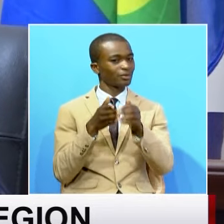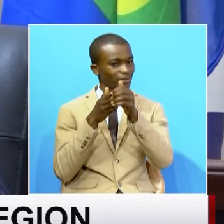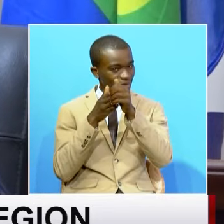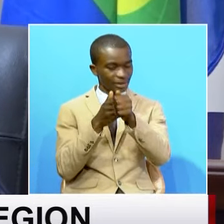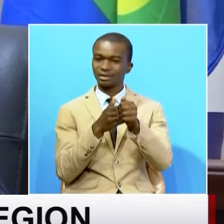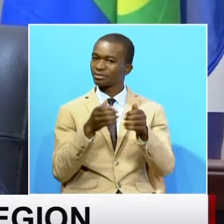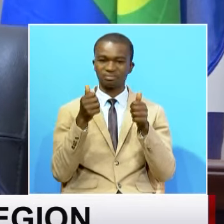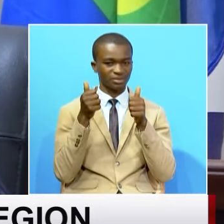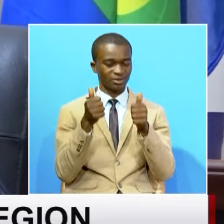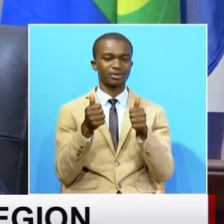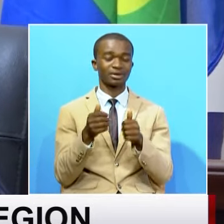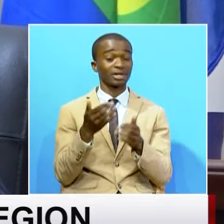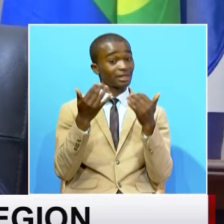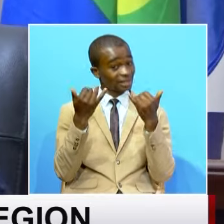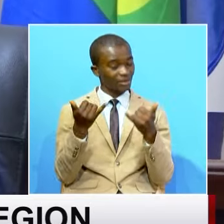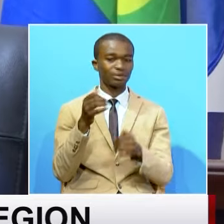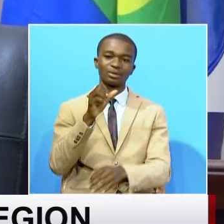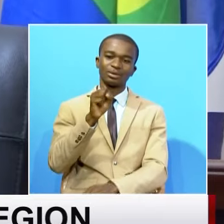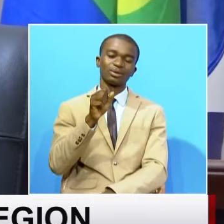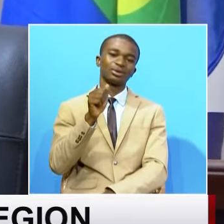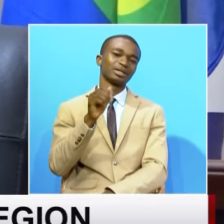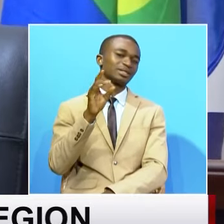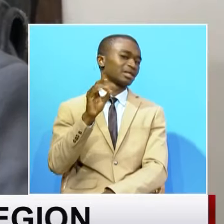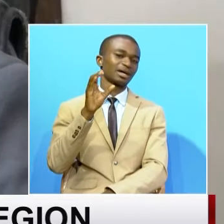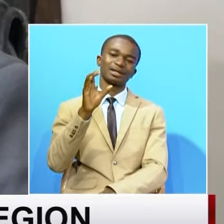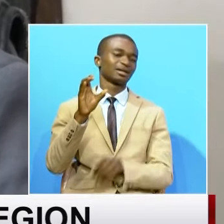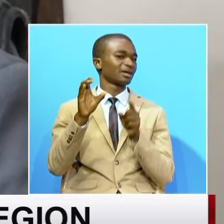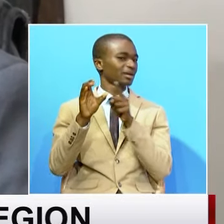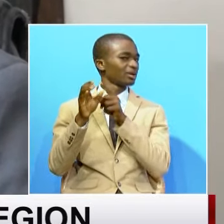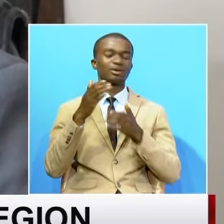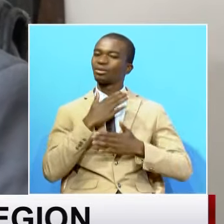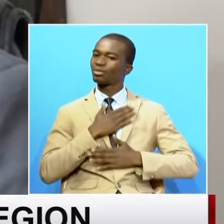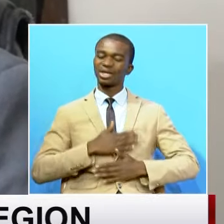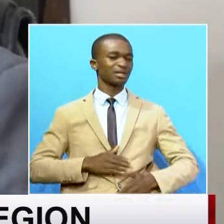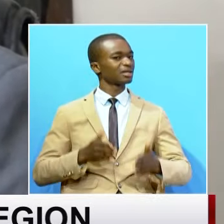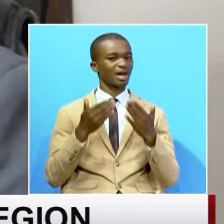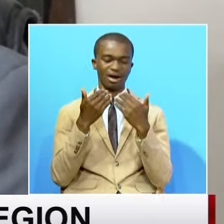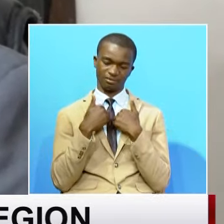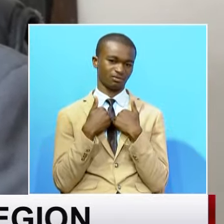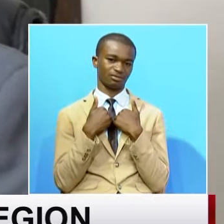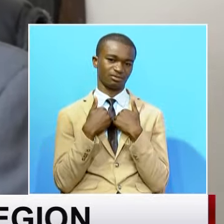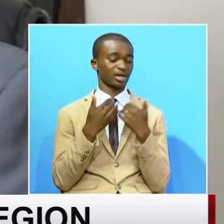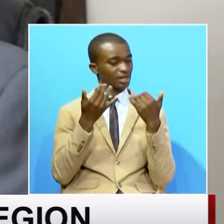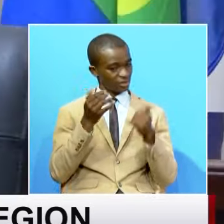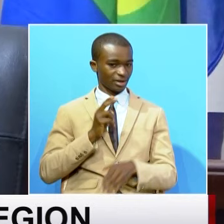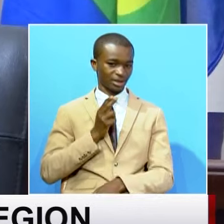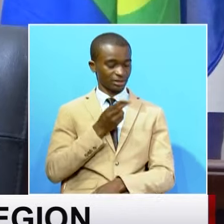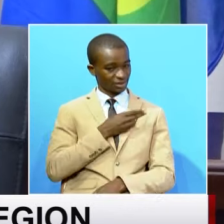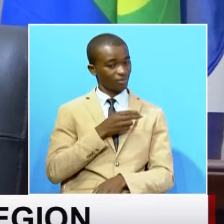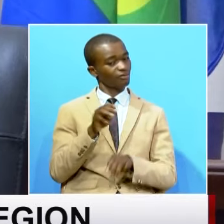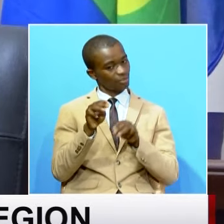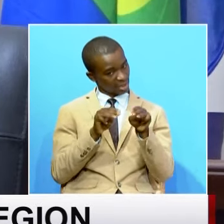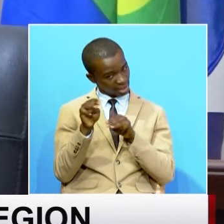that SADC now can be proud as a bloc that we've maintained or managed to